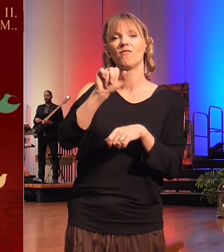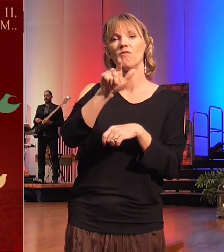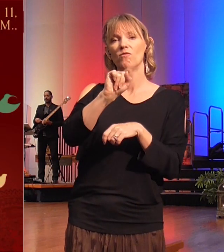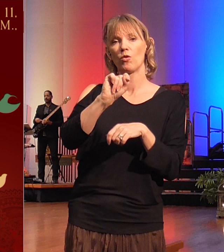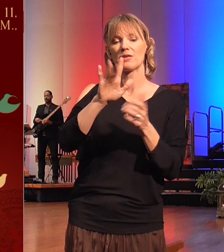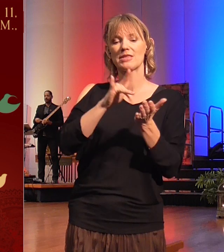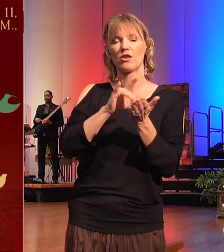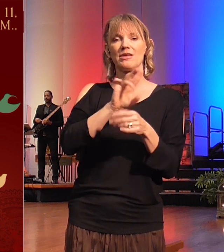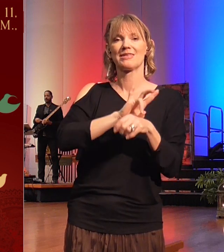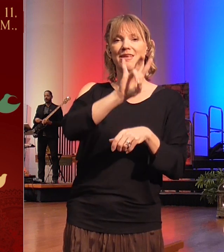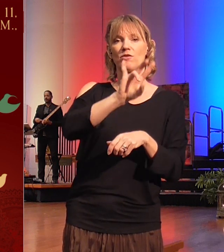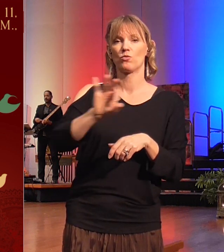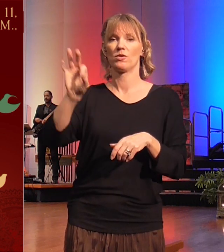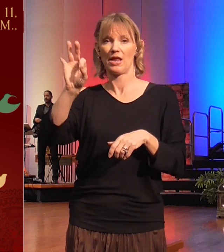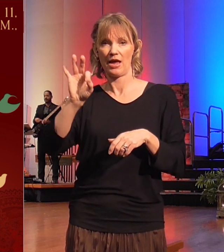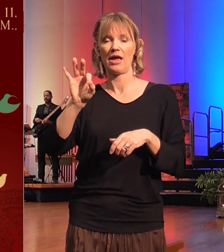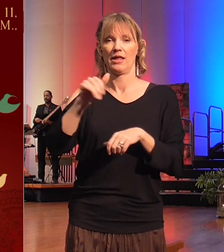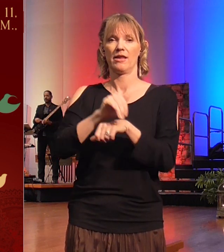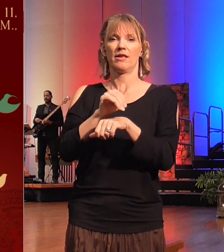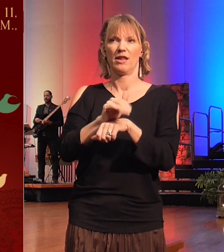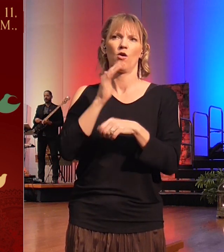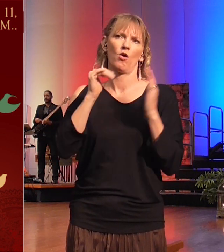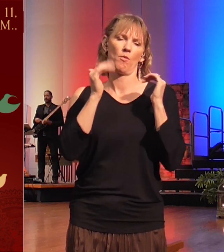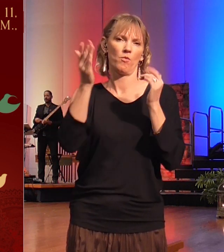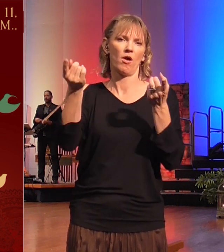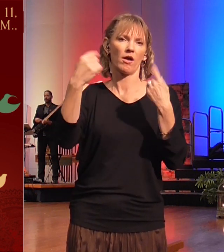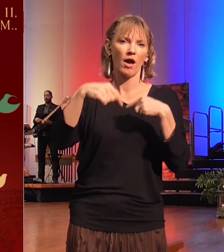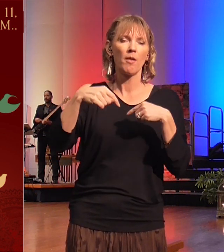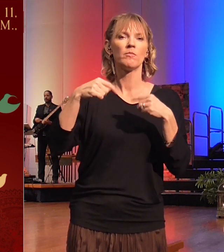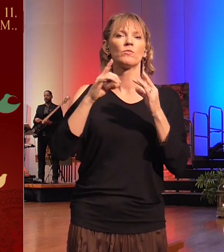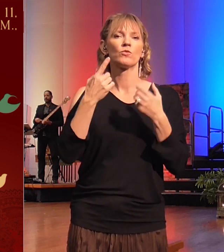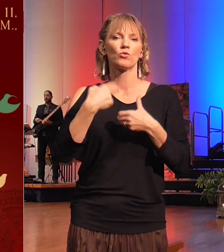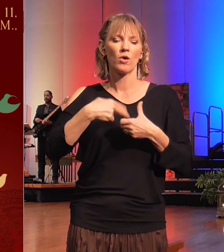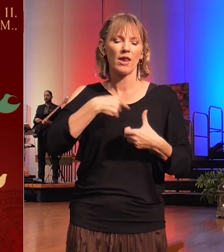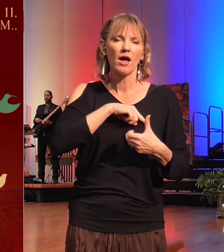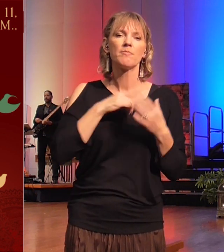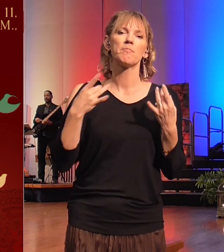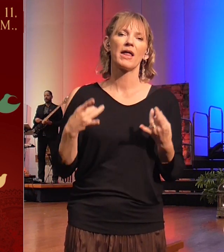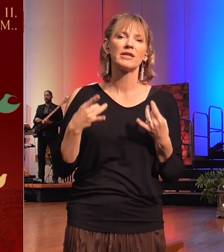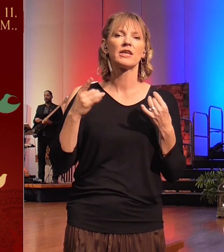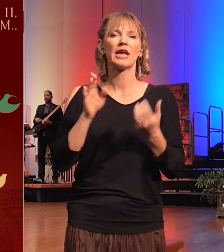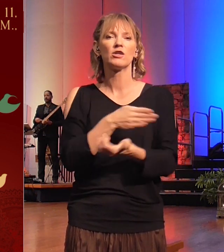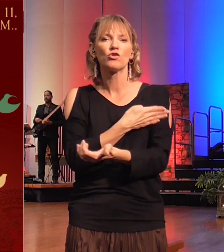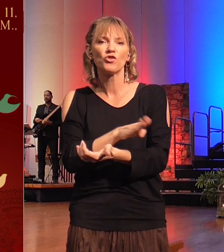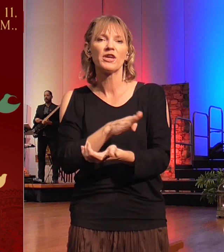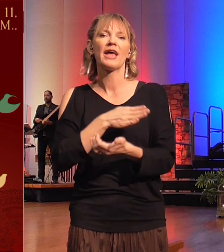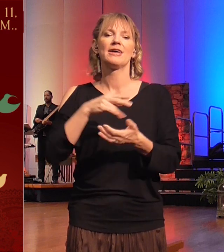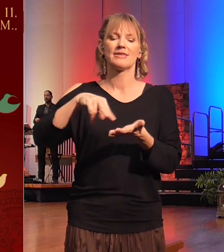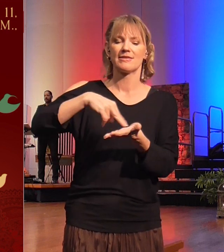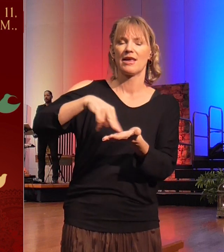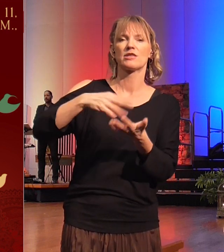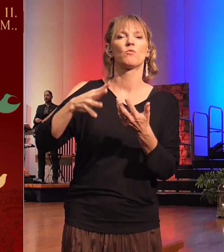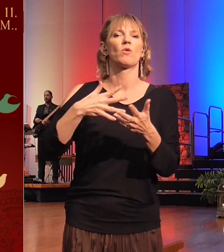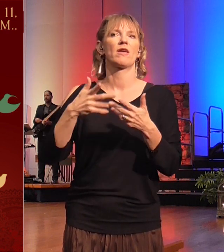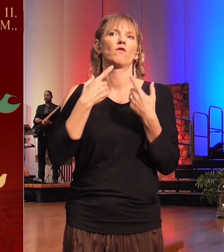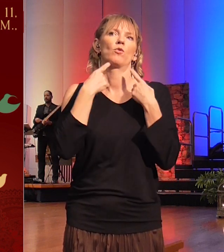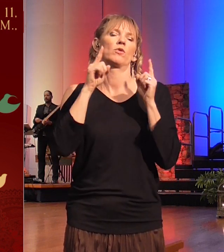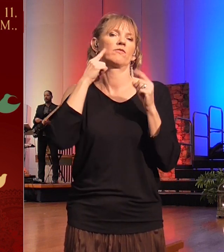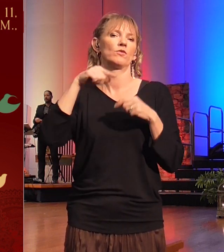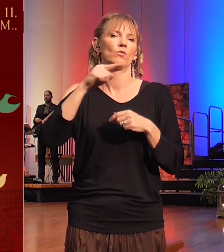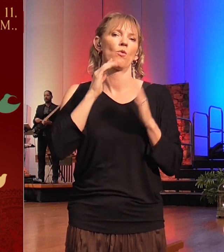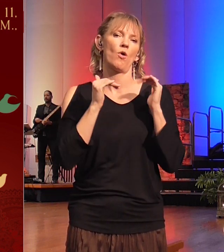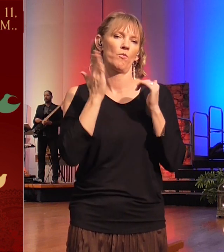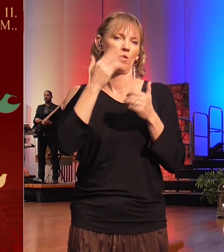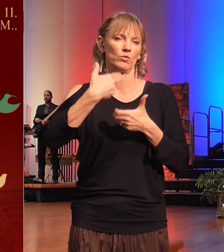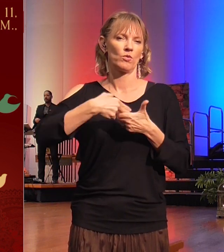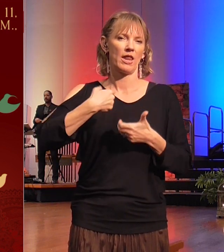9 p.m. I hope you'll come out and join us. You can meditate, you can chant, you can dance, whatever works for you, but I hope you'll join us, and